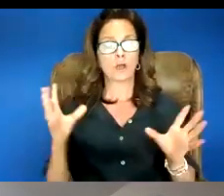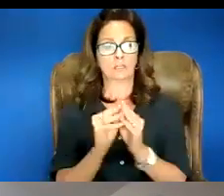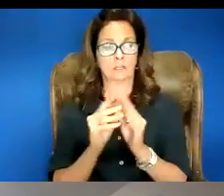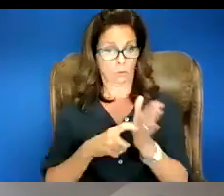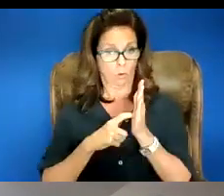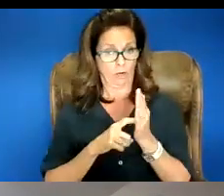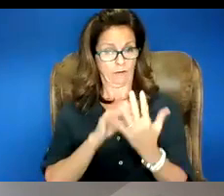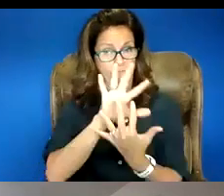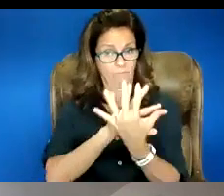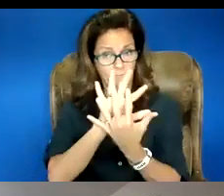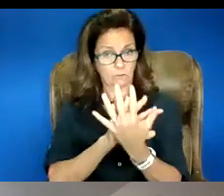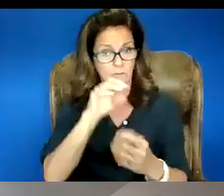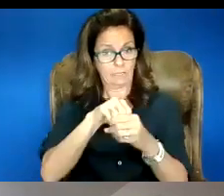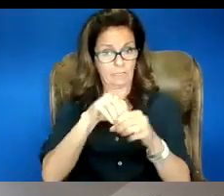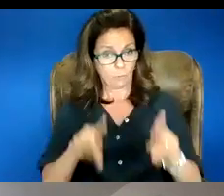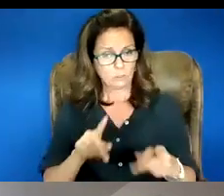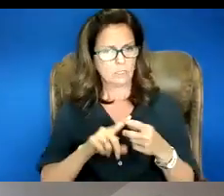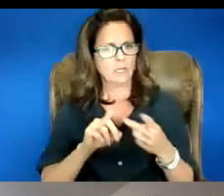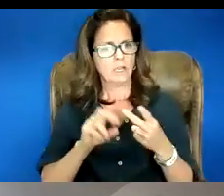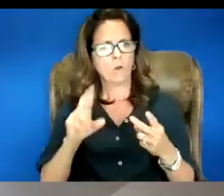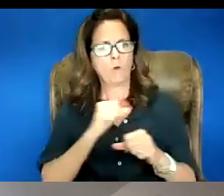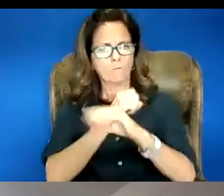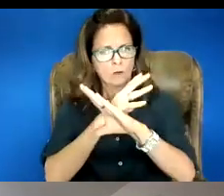person, or will virtual or online be allowed?